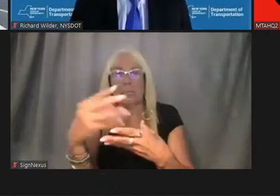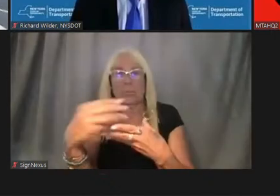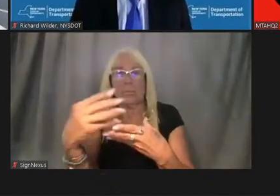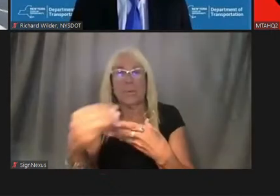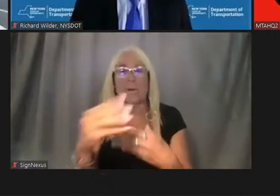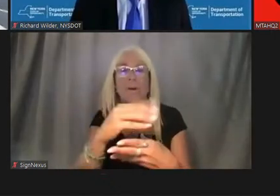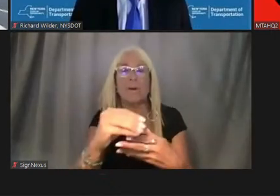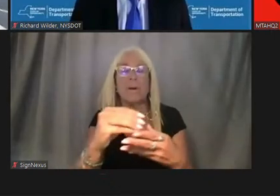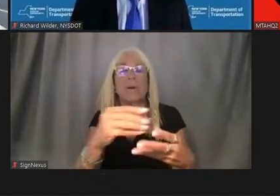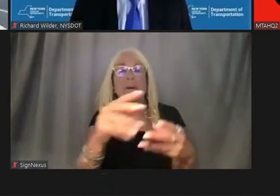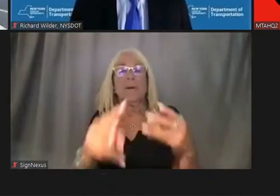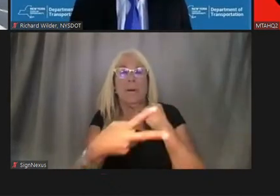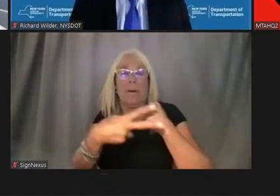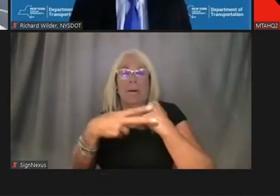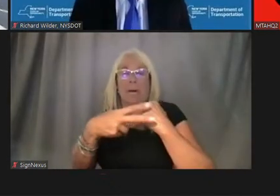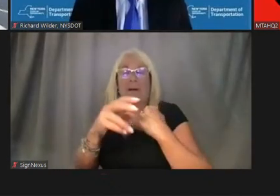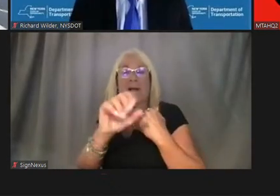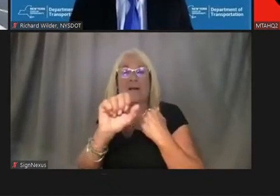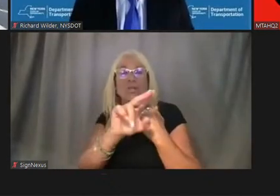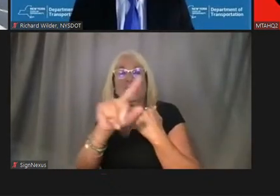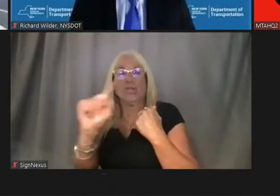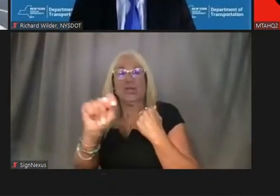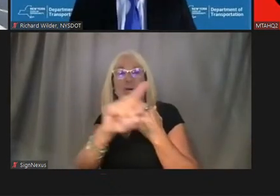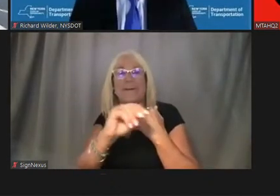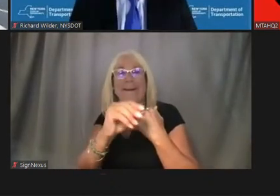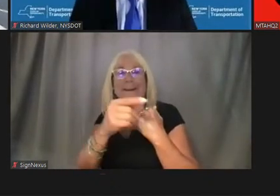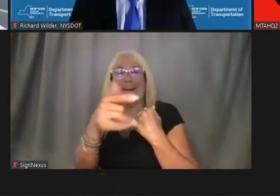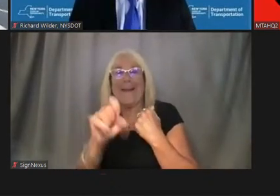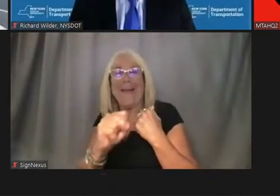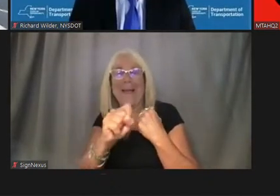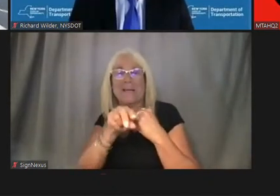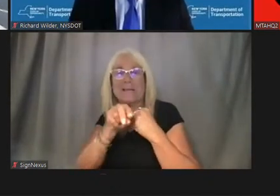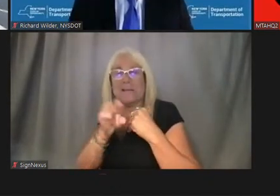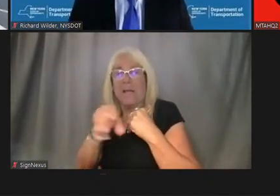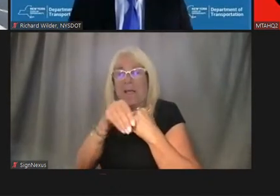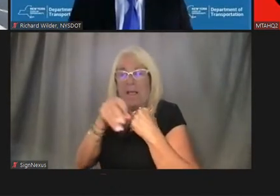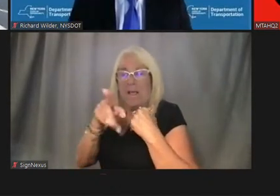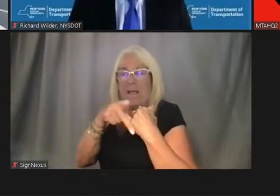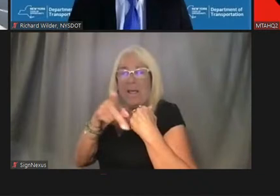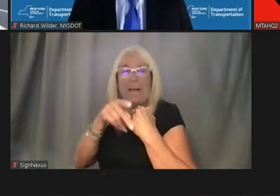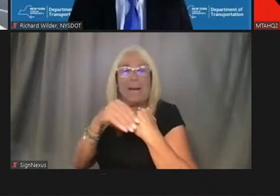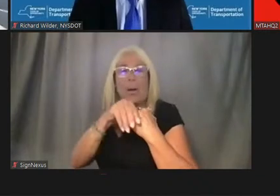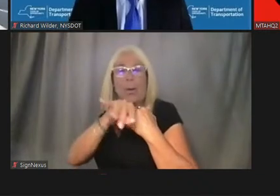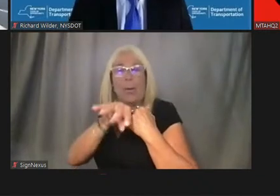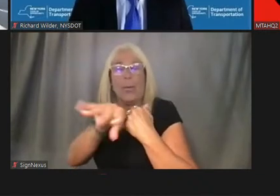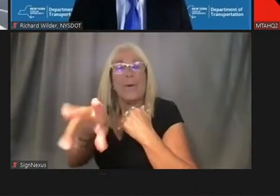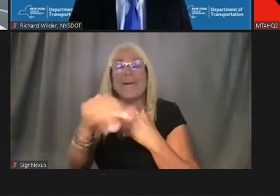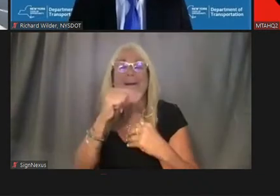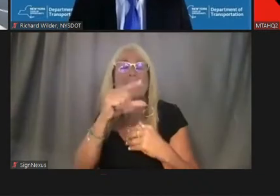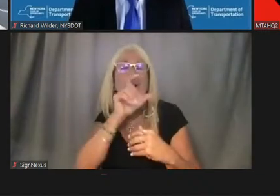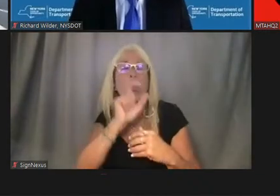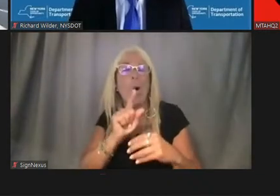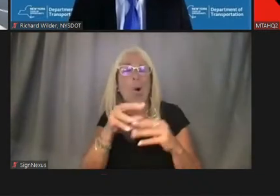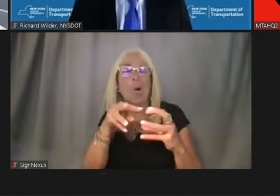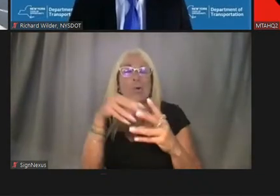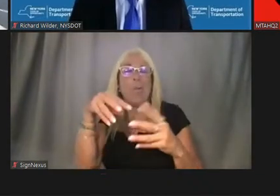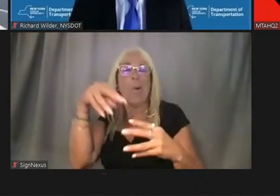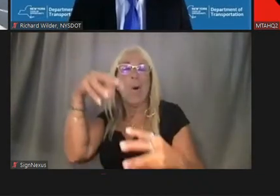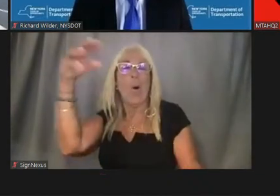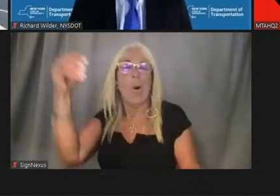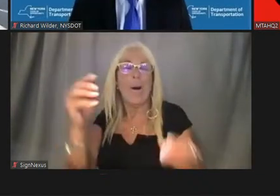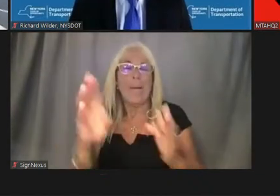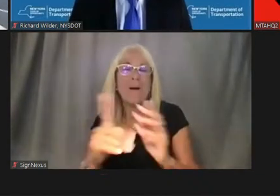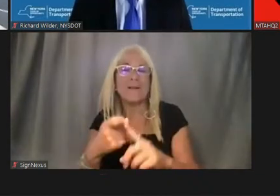and store exhaust soot keeping it from being expelled into the air that we breathe these are not the old smoky buses that one may remember from years